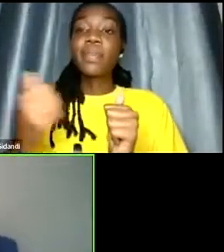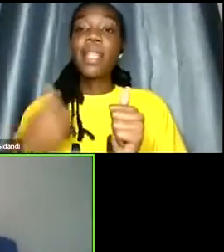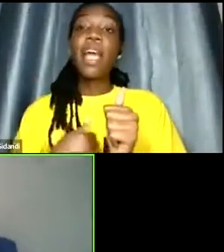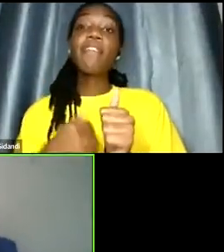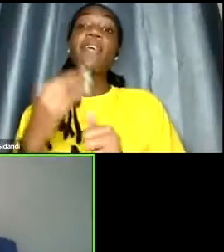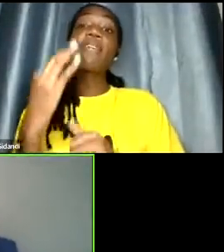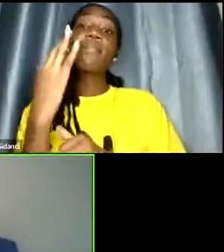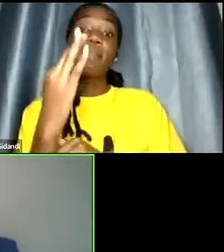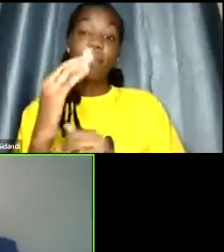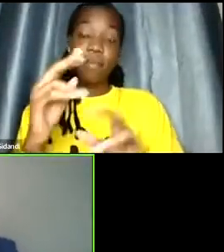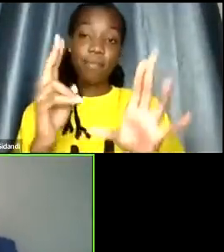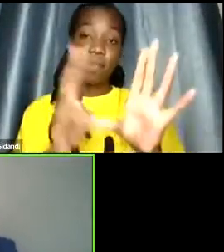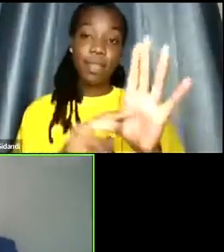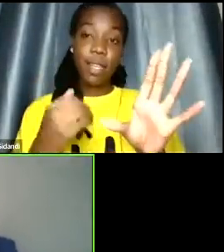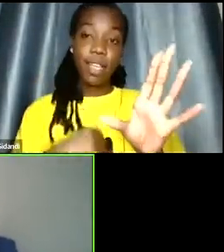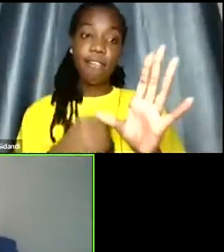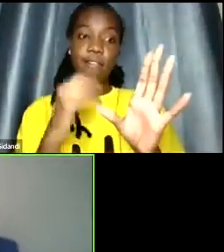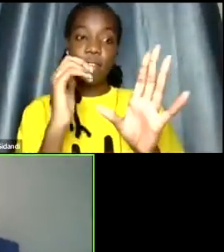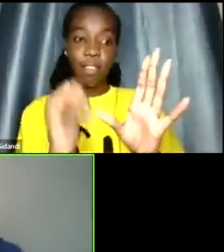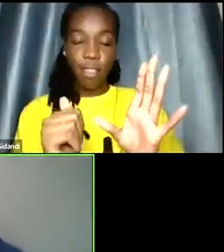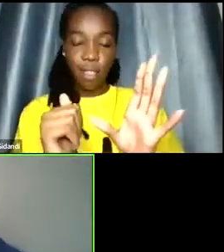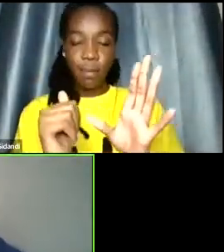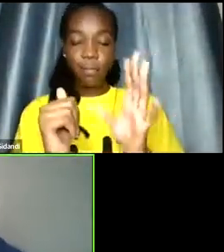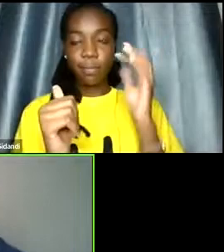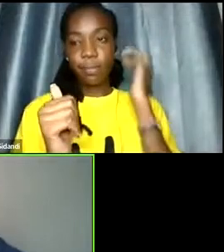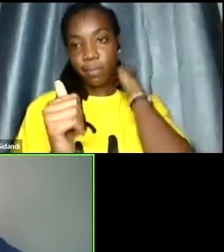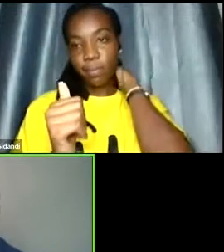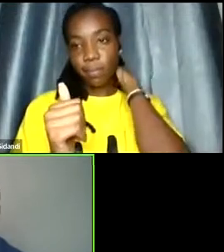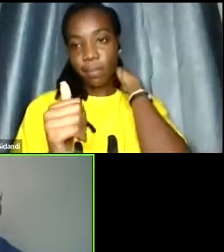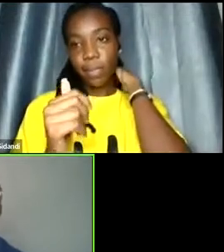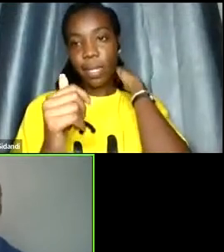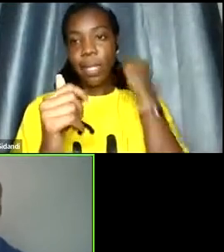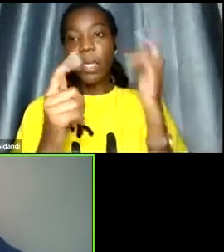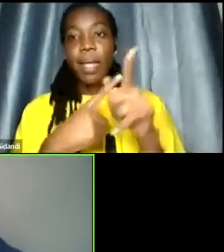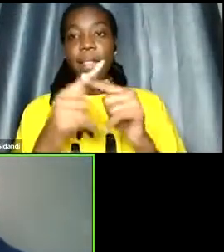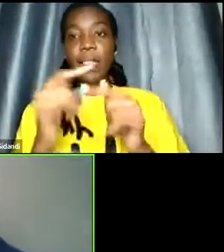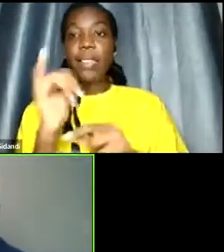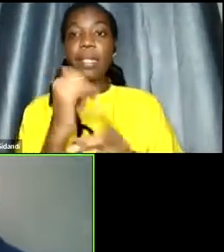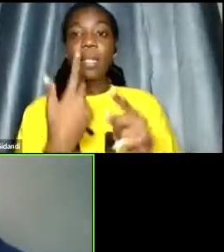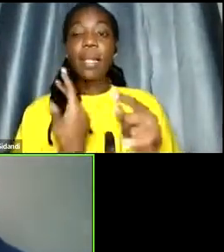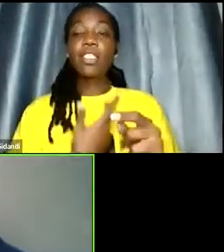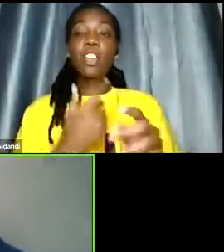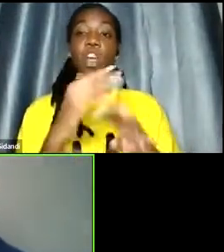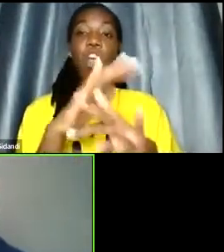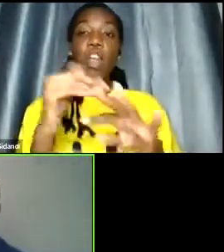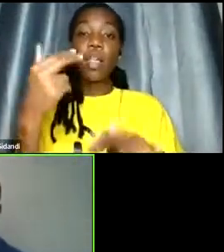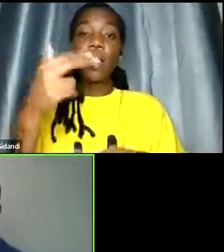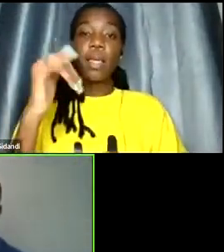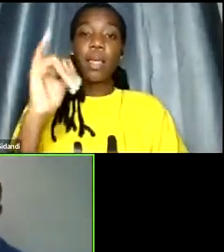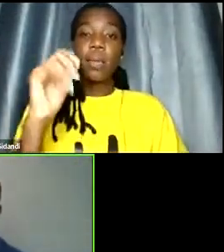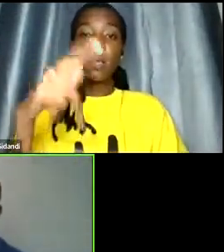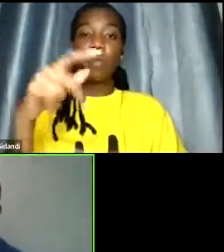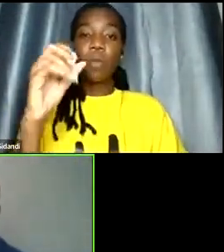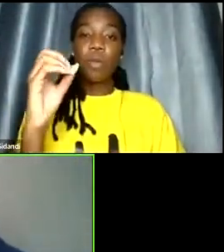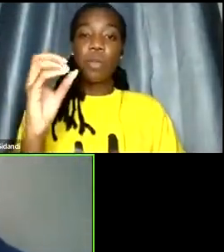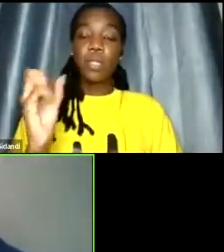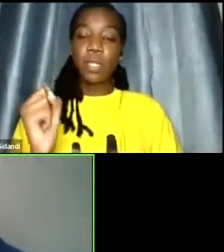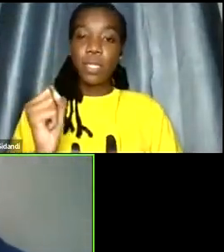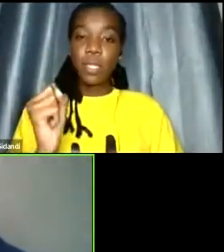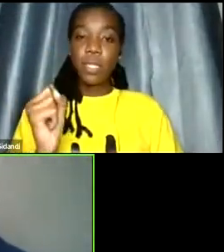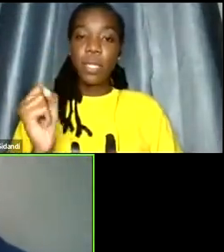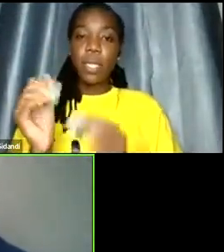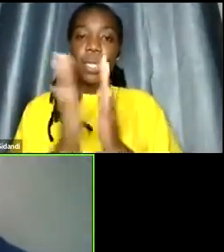You have your entry level, your graded learners. We also call those hypos. In this case, it's not high impact performing